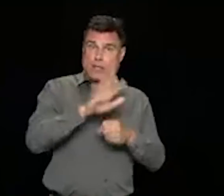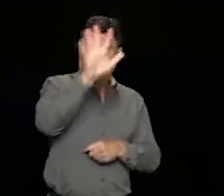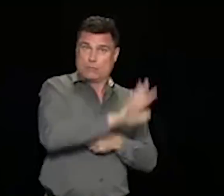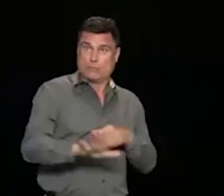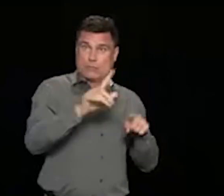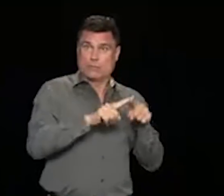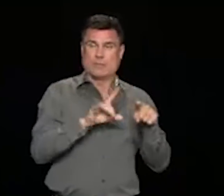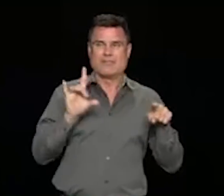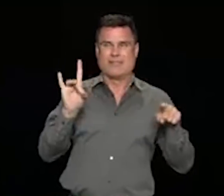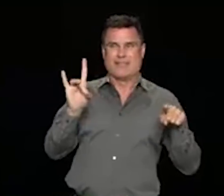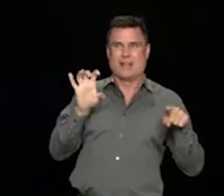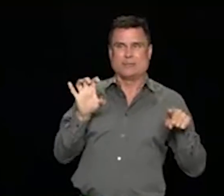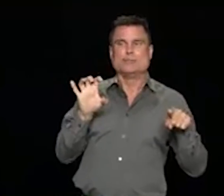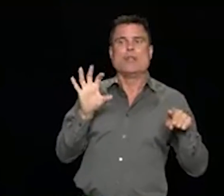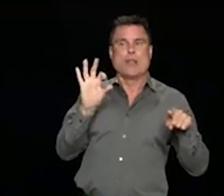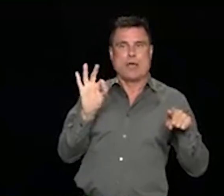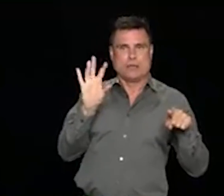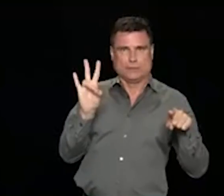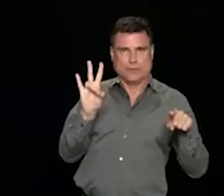people in Vancouver Coastal Health,